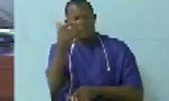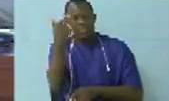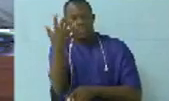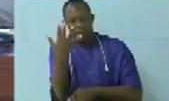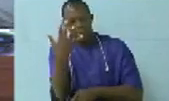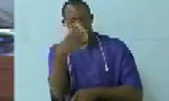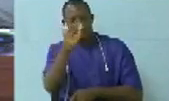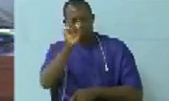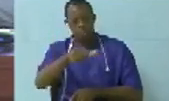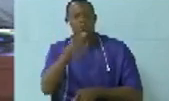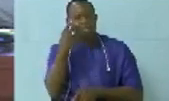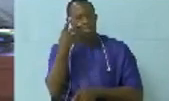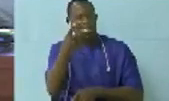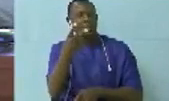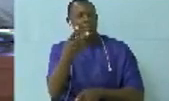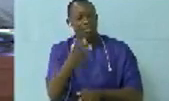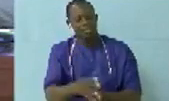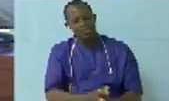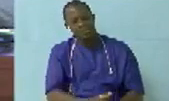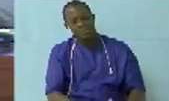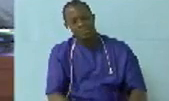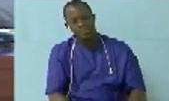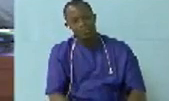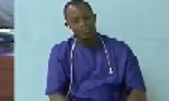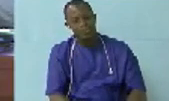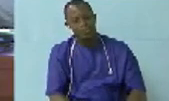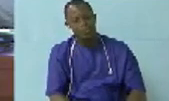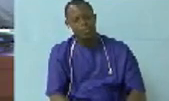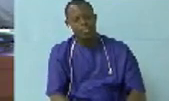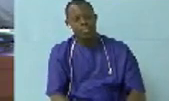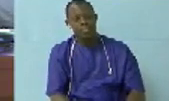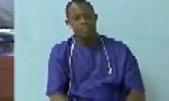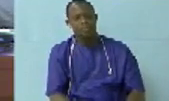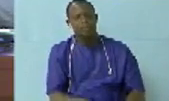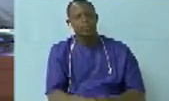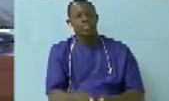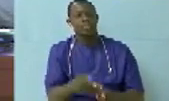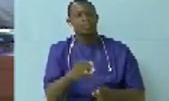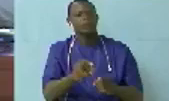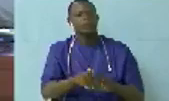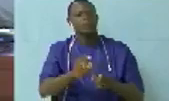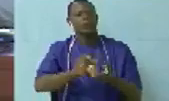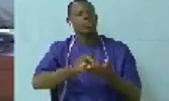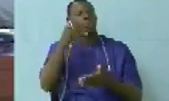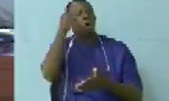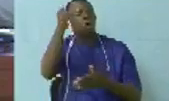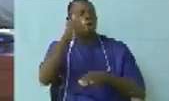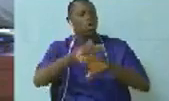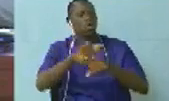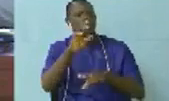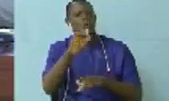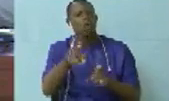4225775 the call jelala me aron ko abota ko nyim number do ay même foten to mobile number